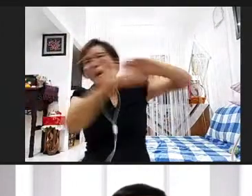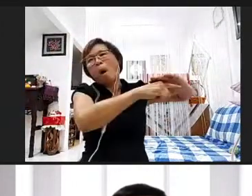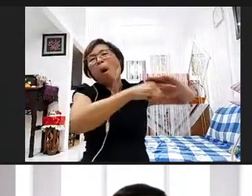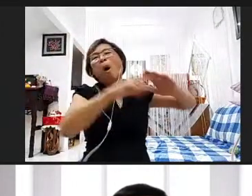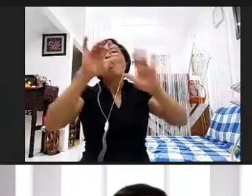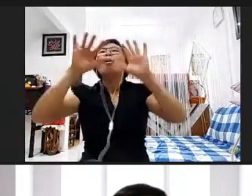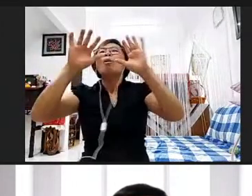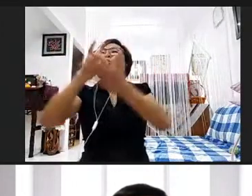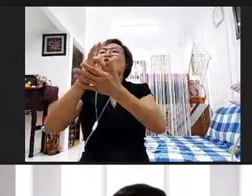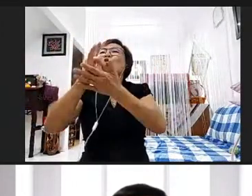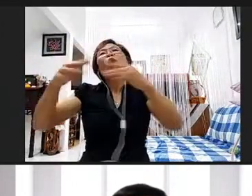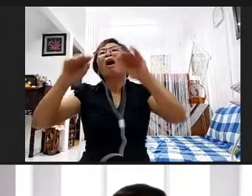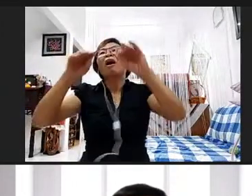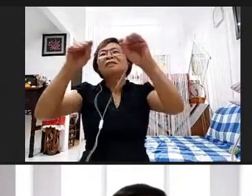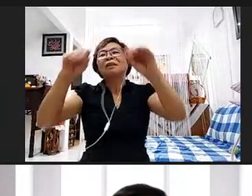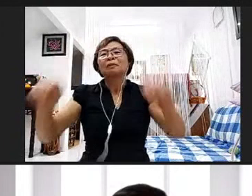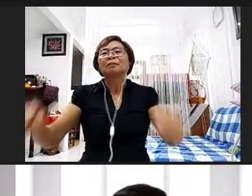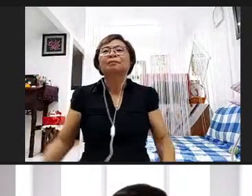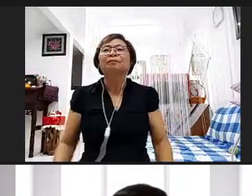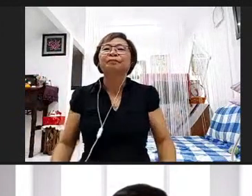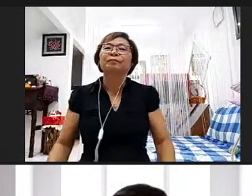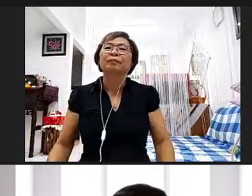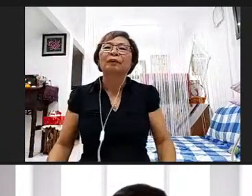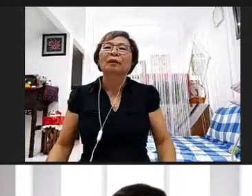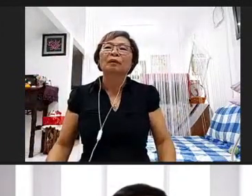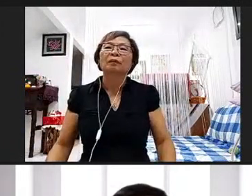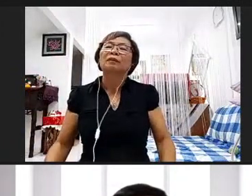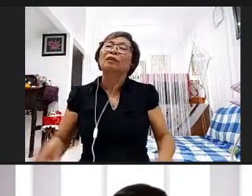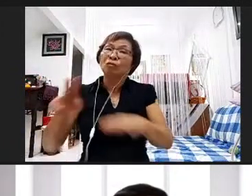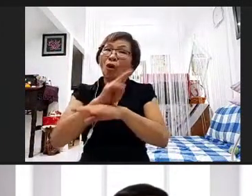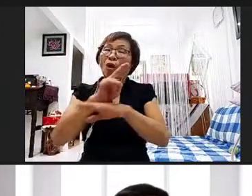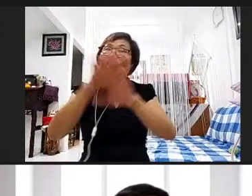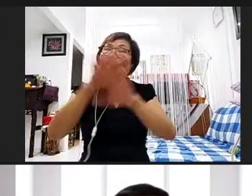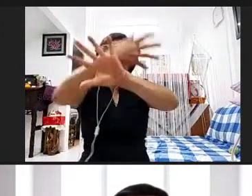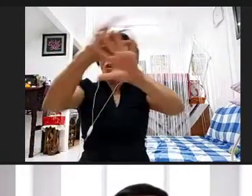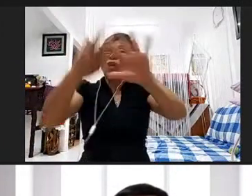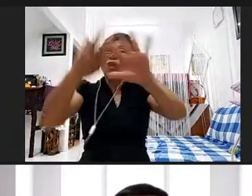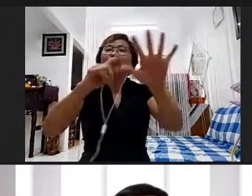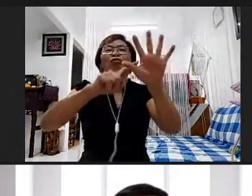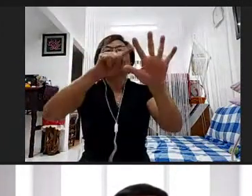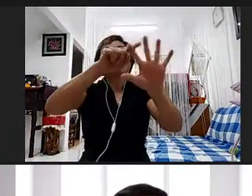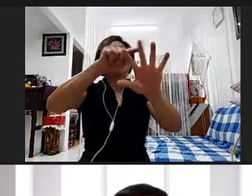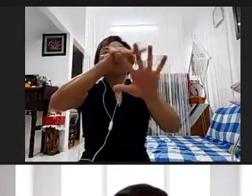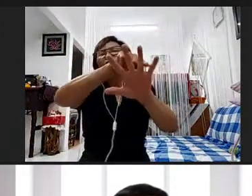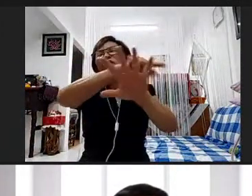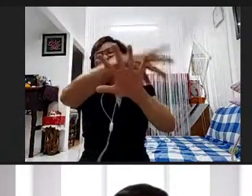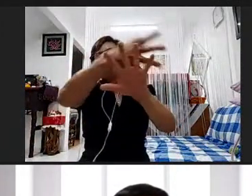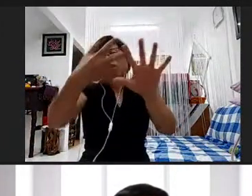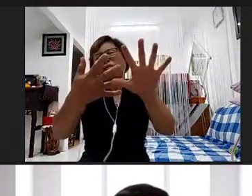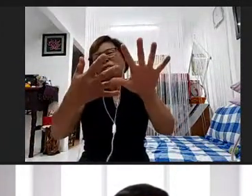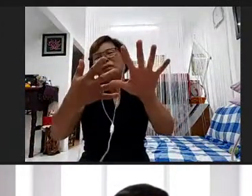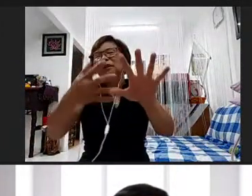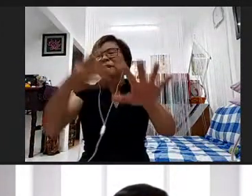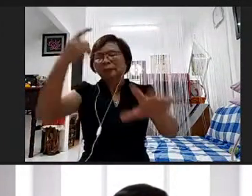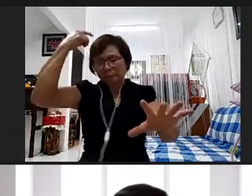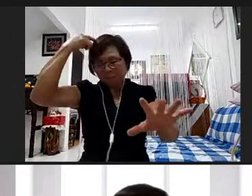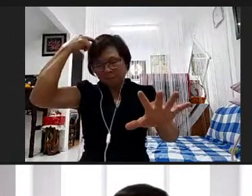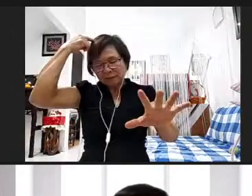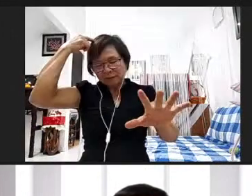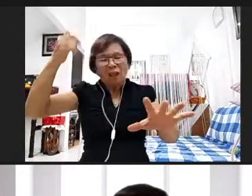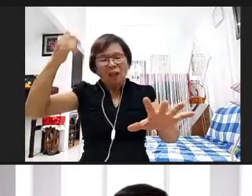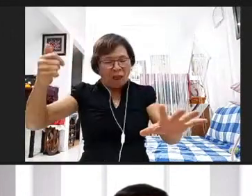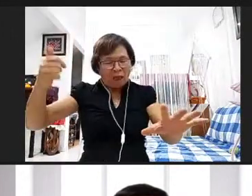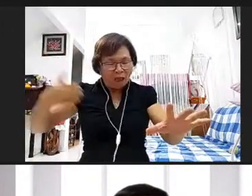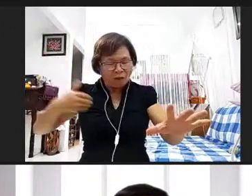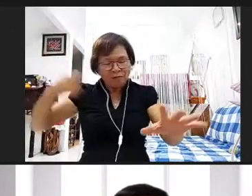So yeah, when you use these methods or any one of these methods, with enough mindfulness, you can